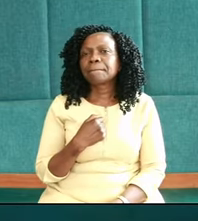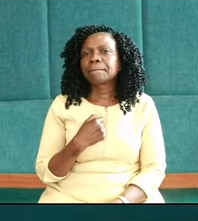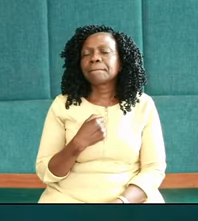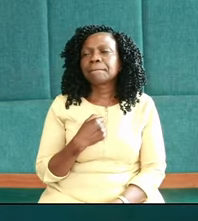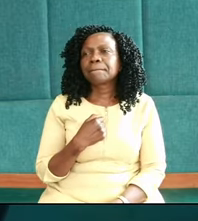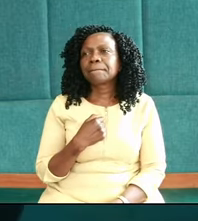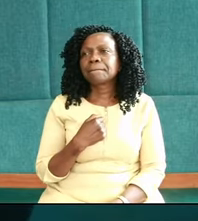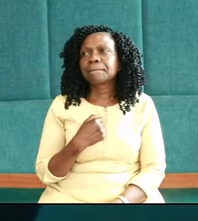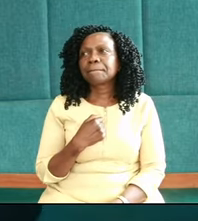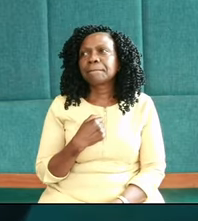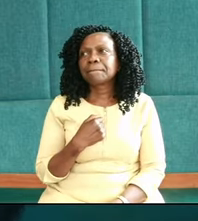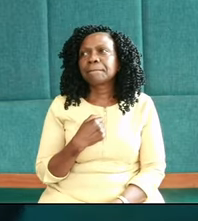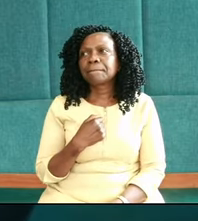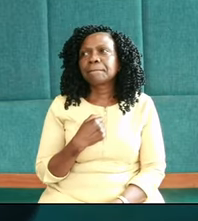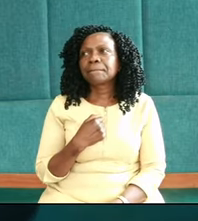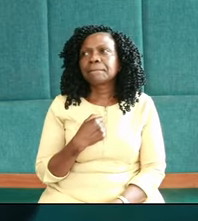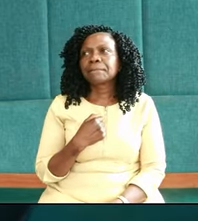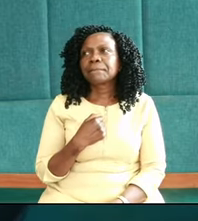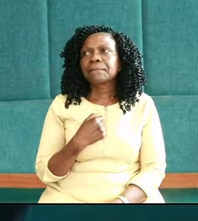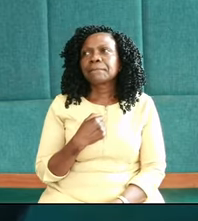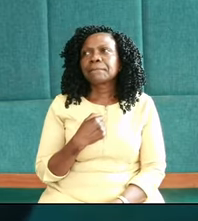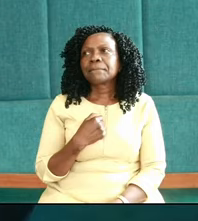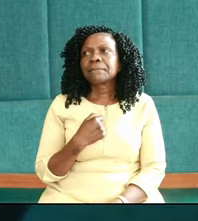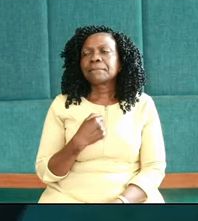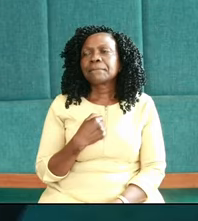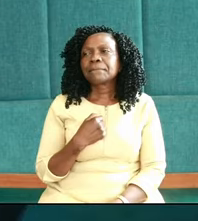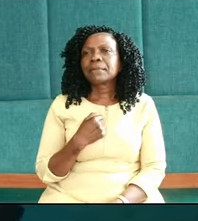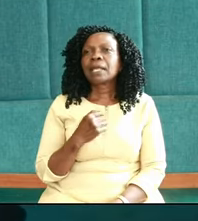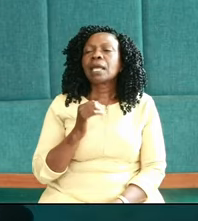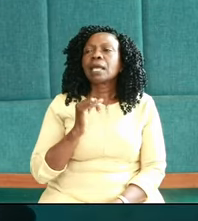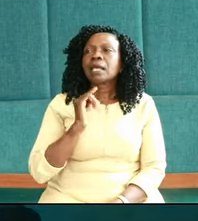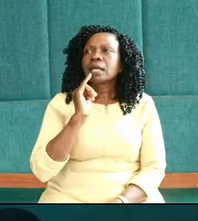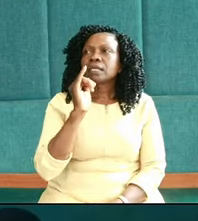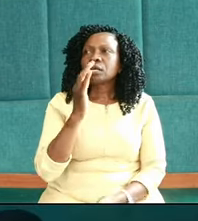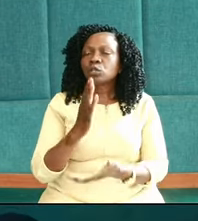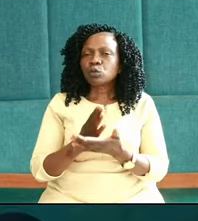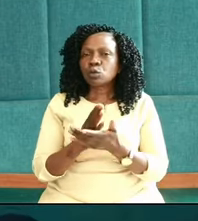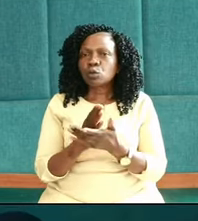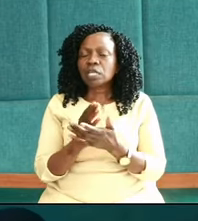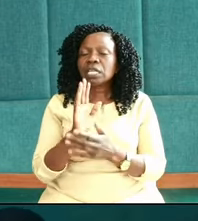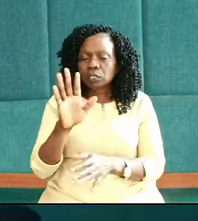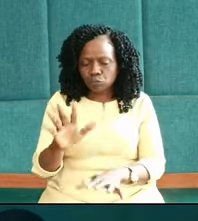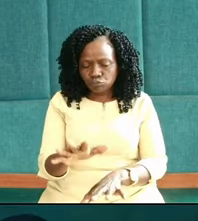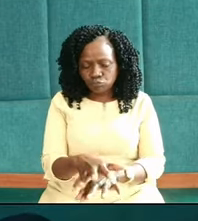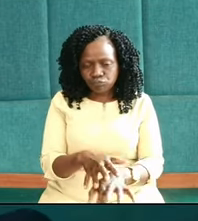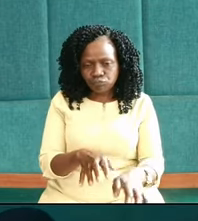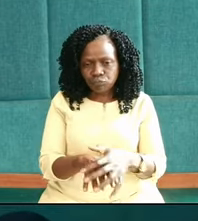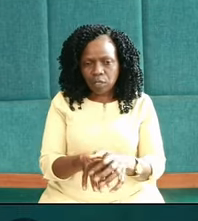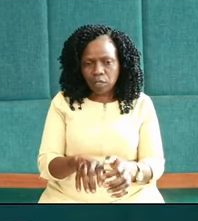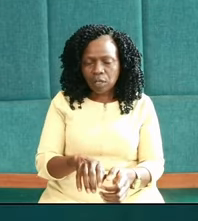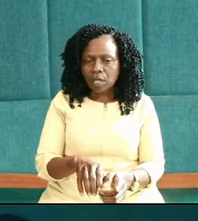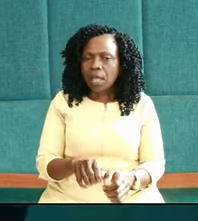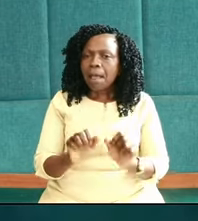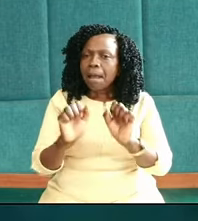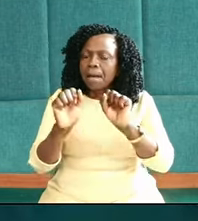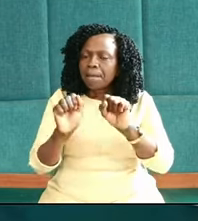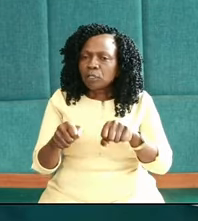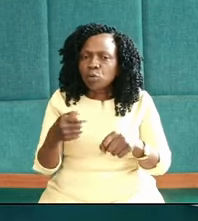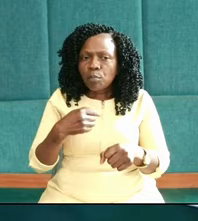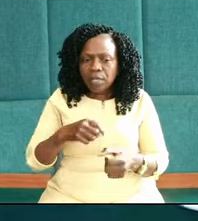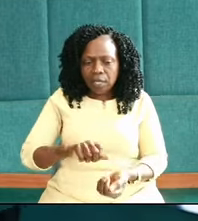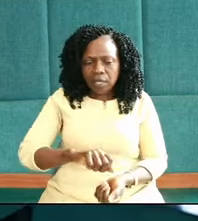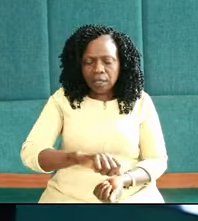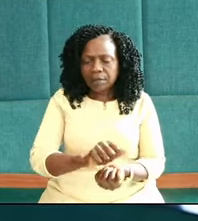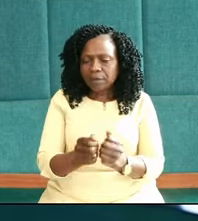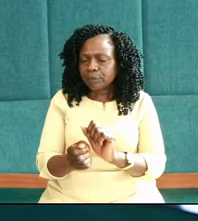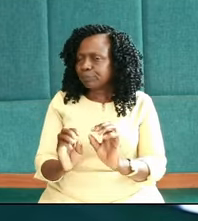his shoe latches, I cannot be able to unfold. Meaning that a